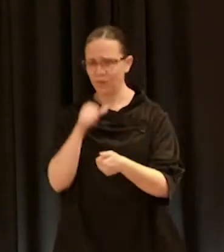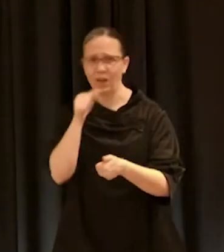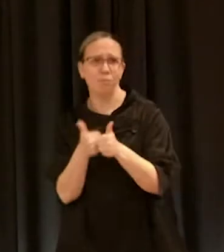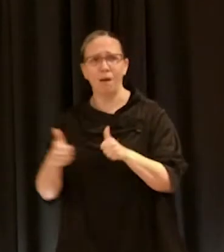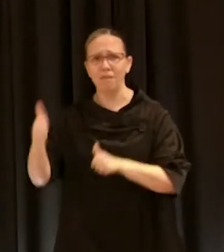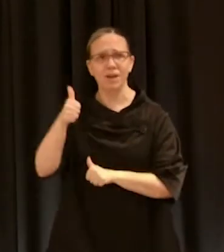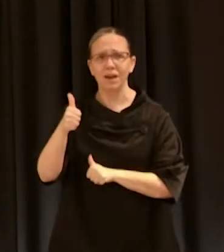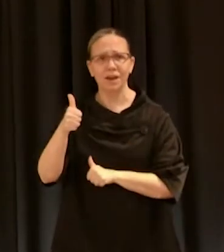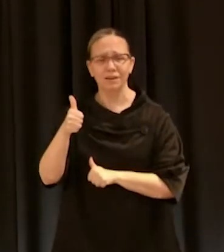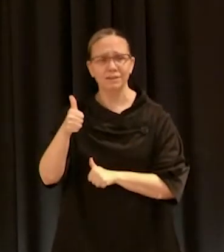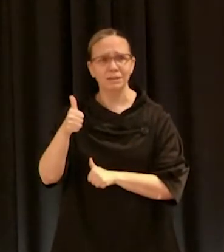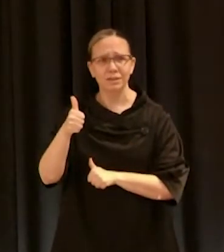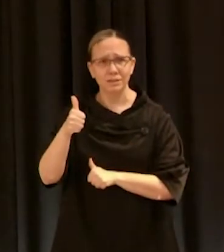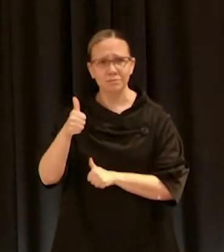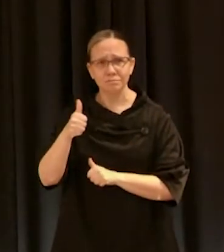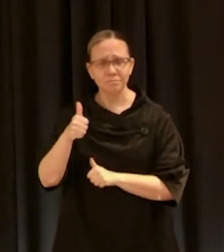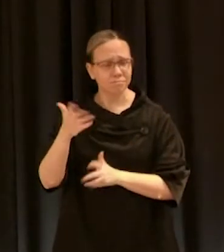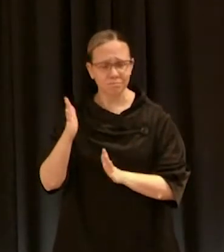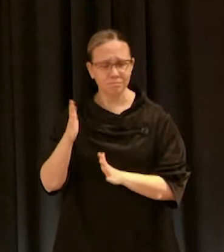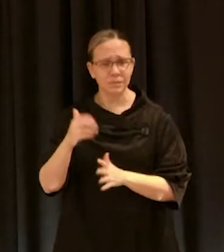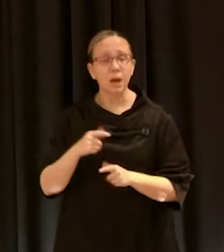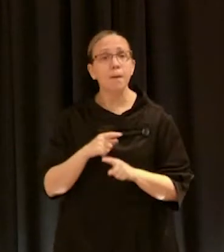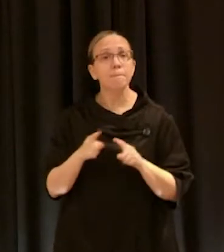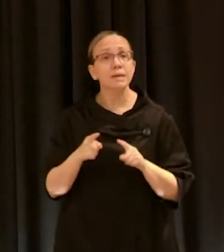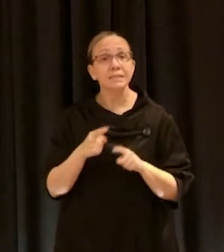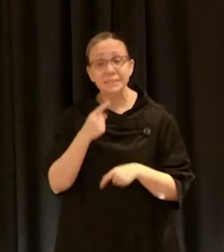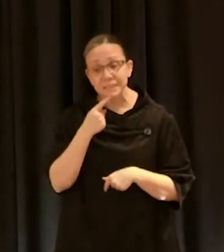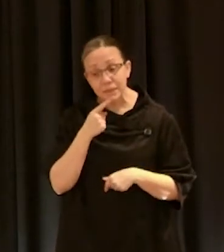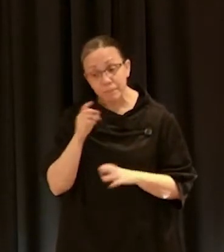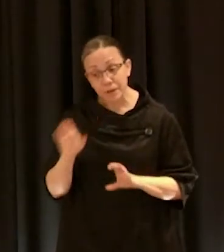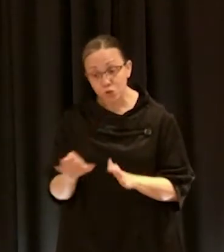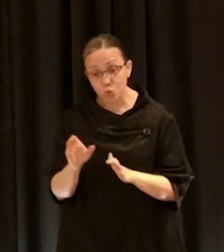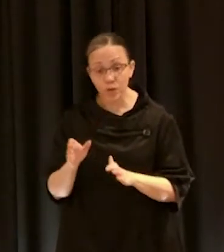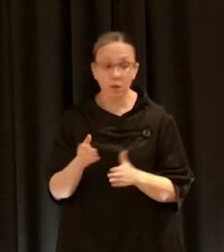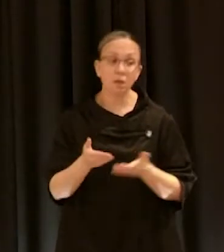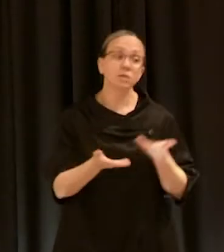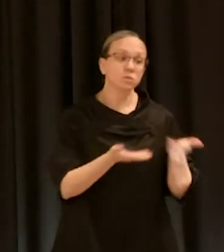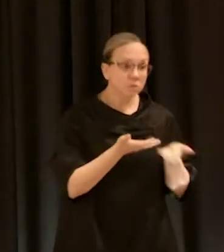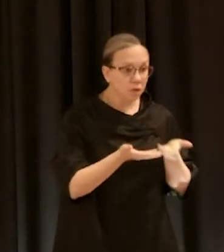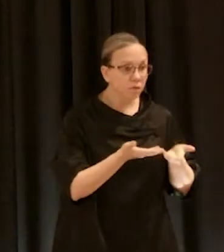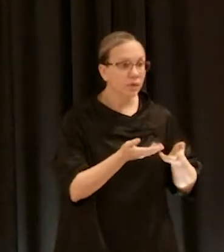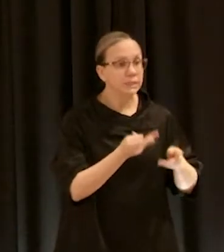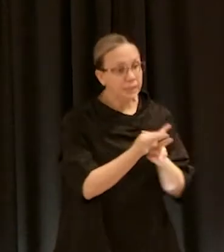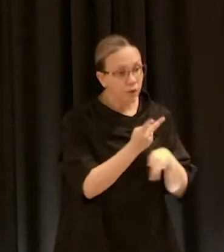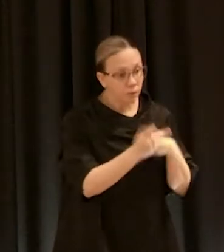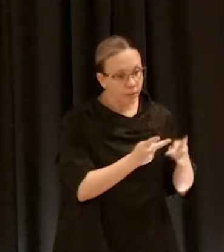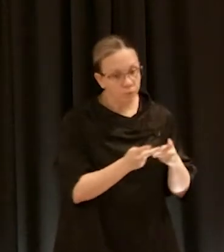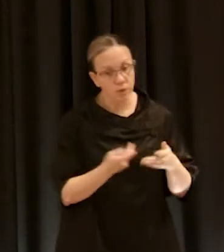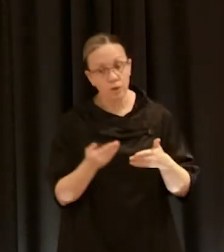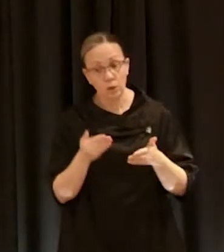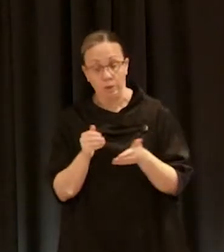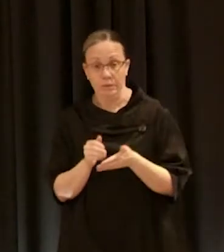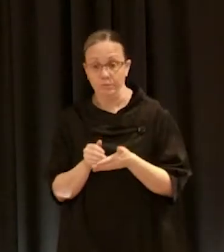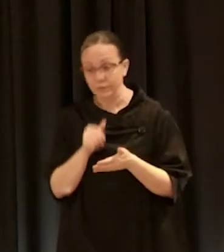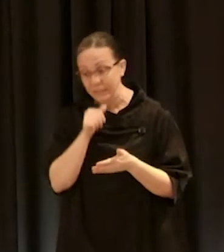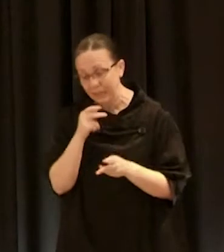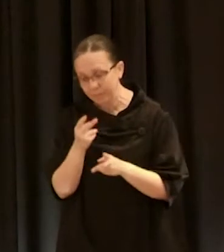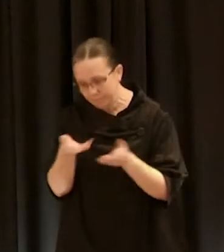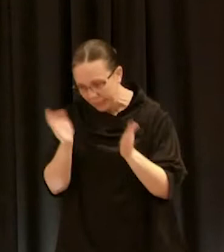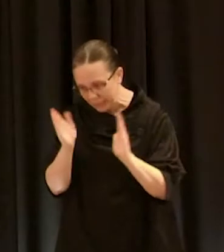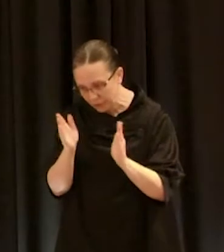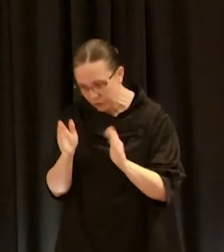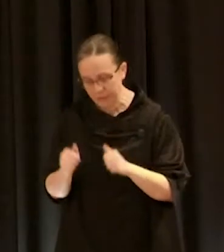above it. Obviously, they weren't. They were doing it. But he was just saying, by doing that, we're neglecting some other areas. Verse 3,